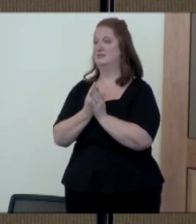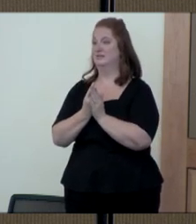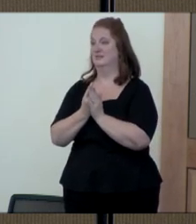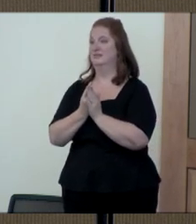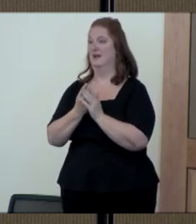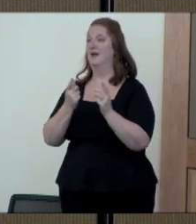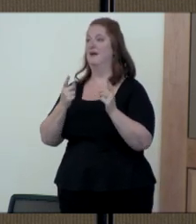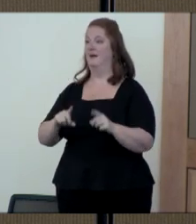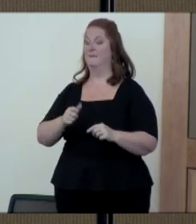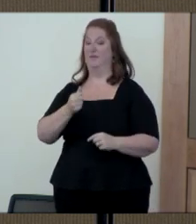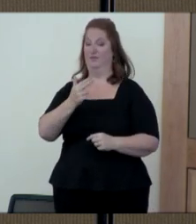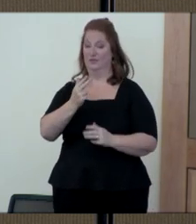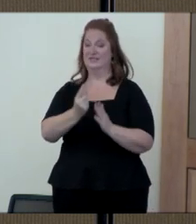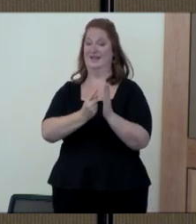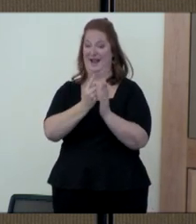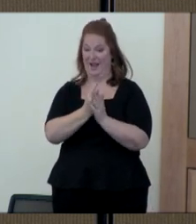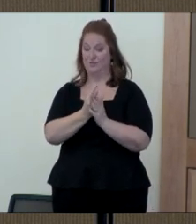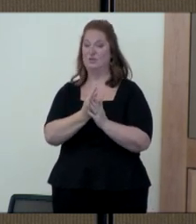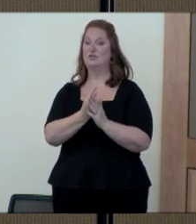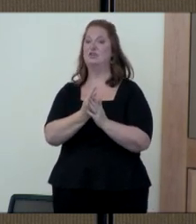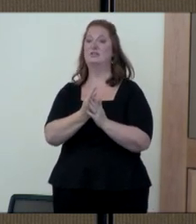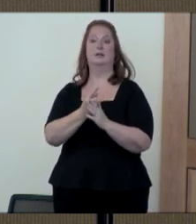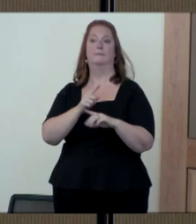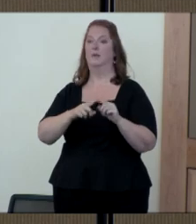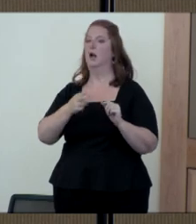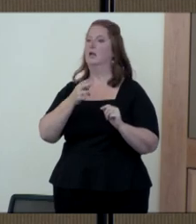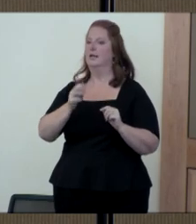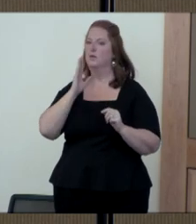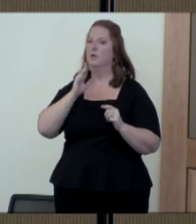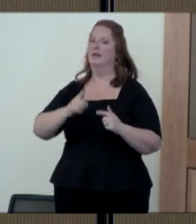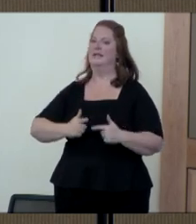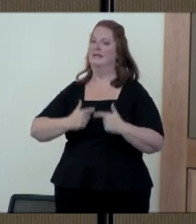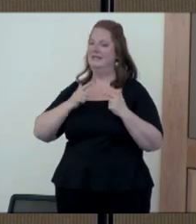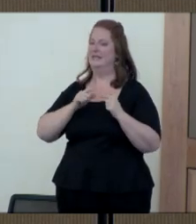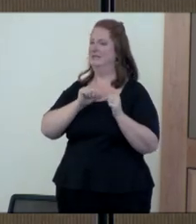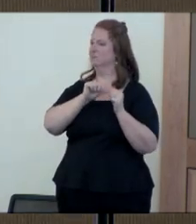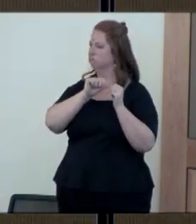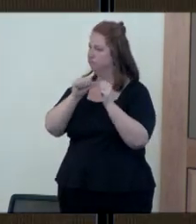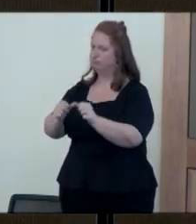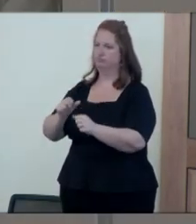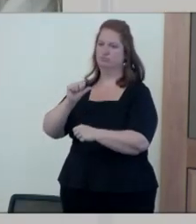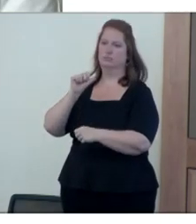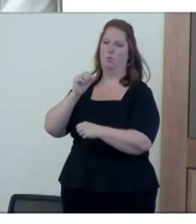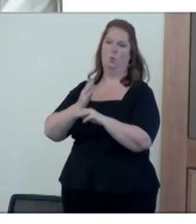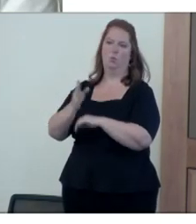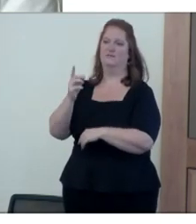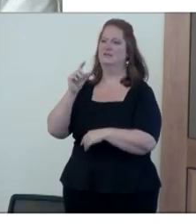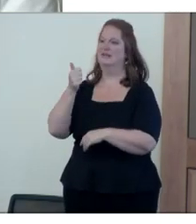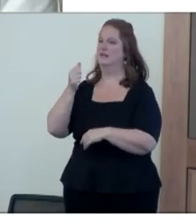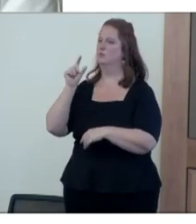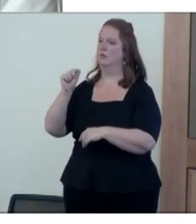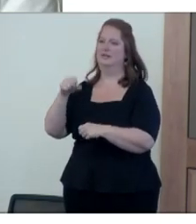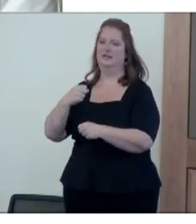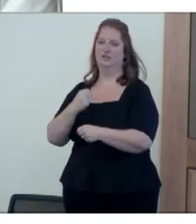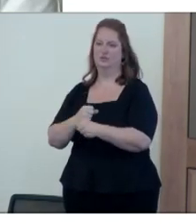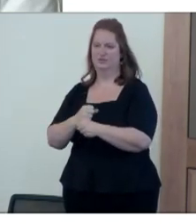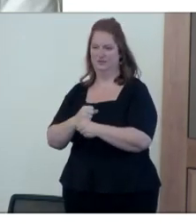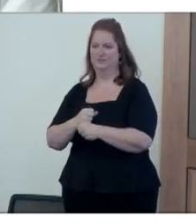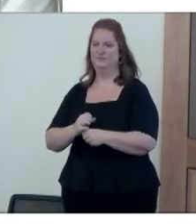13 hours will extend his life by decades. His care team, led by Kayur Shah and Gaurav